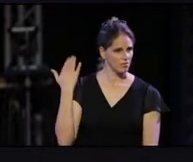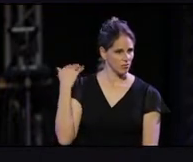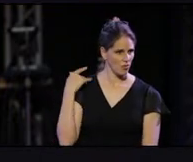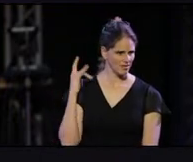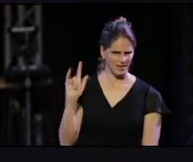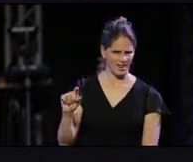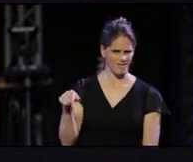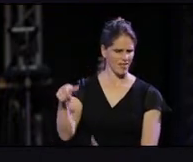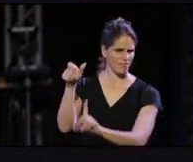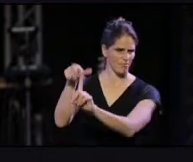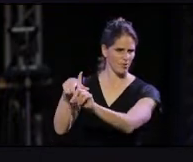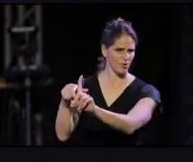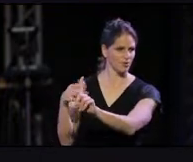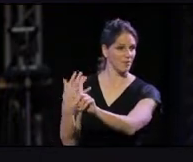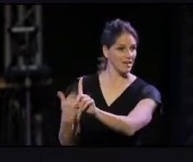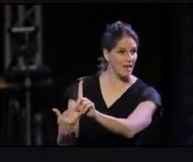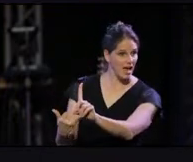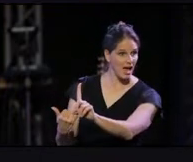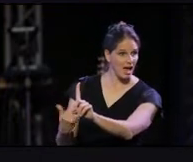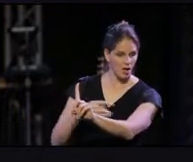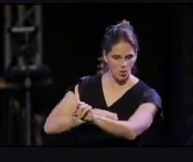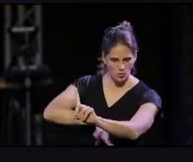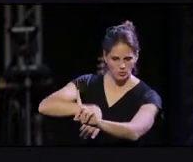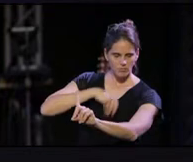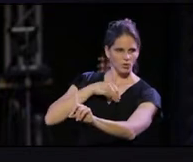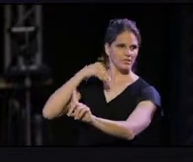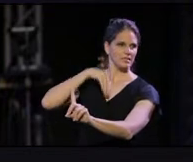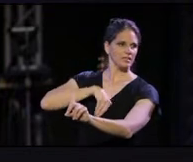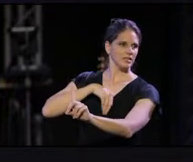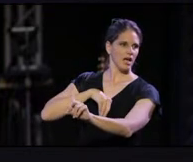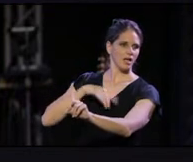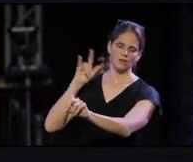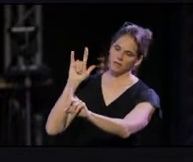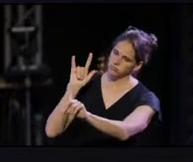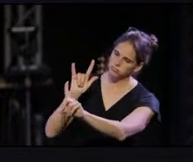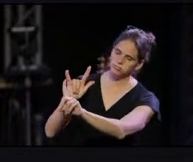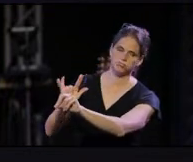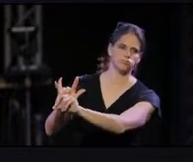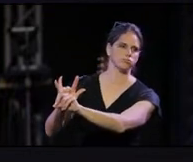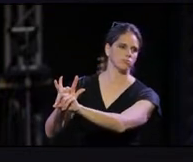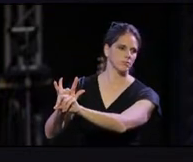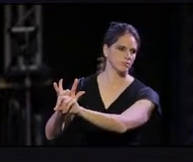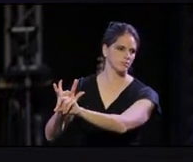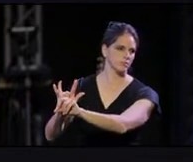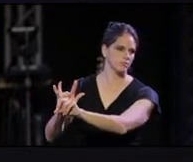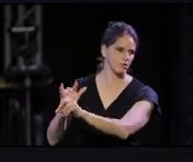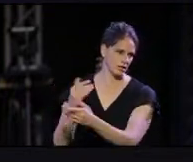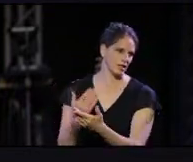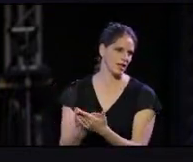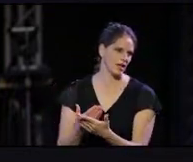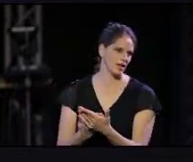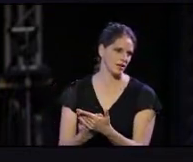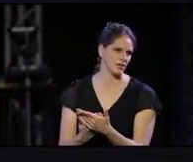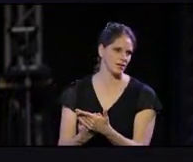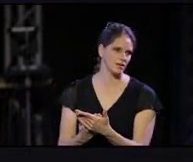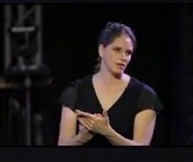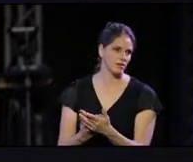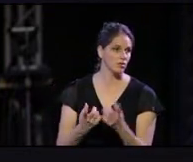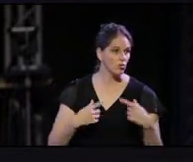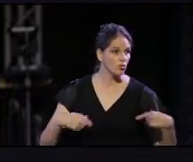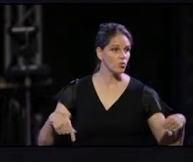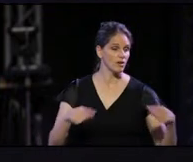his Spirit has been given to us, and we can testify that Jesus really